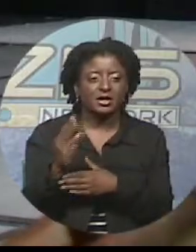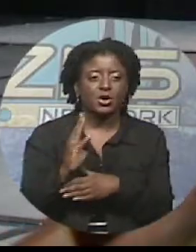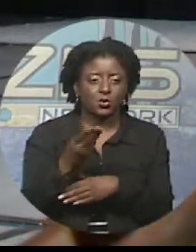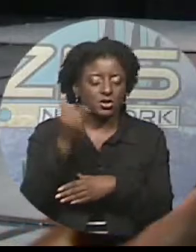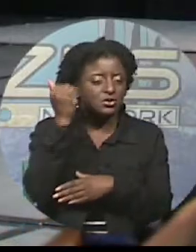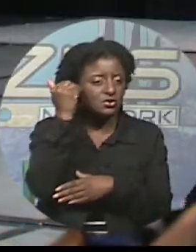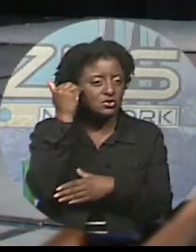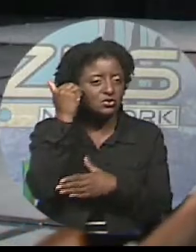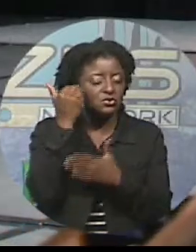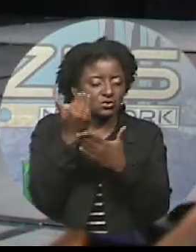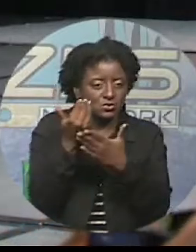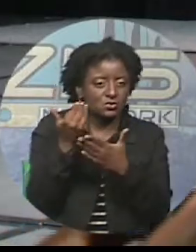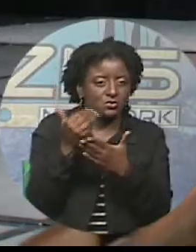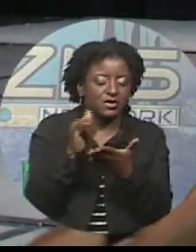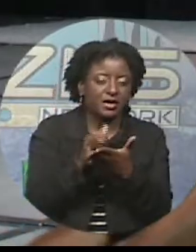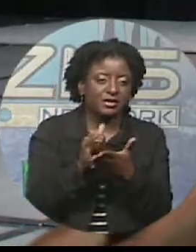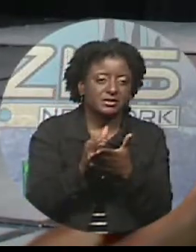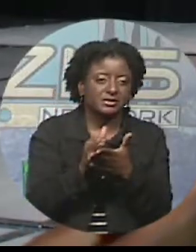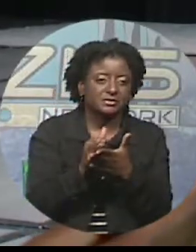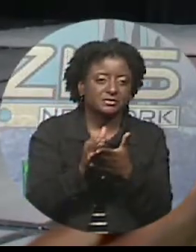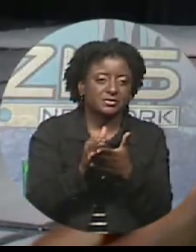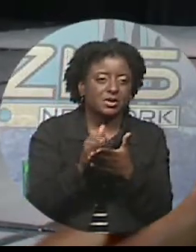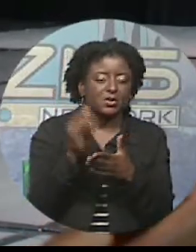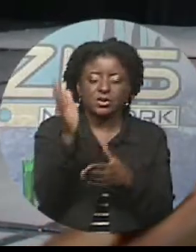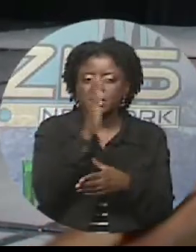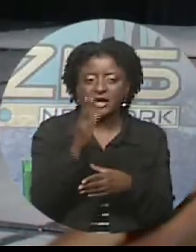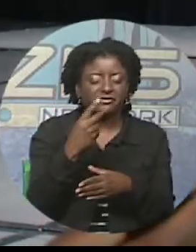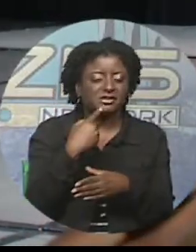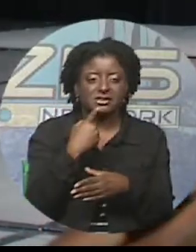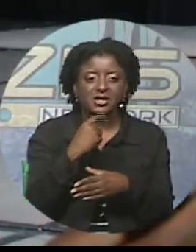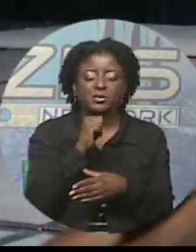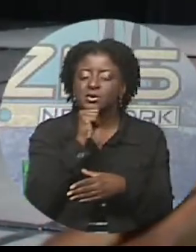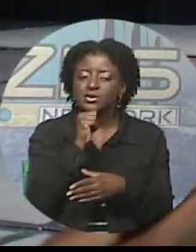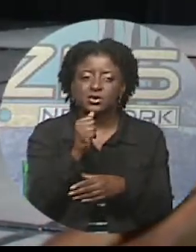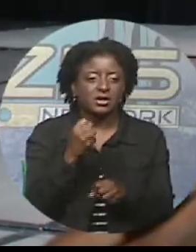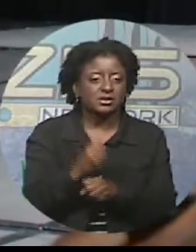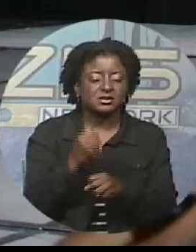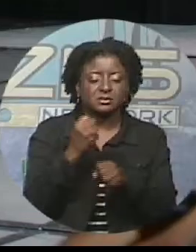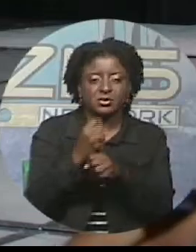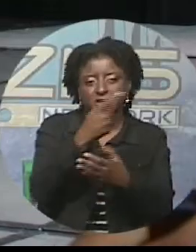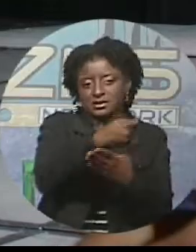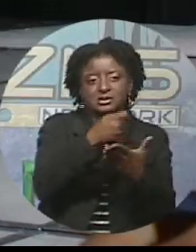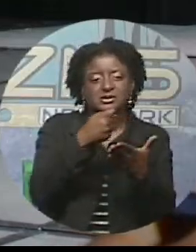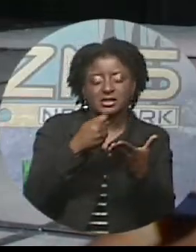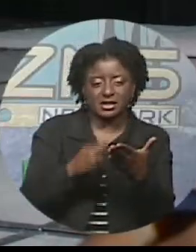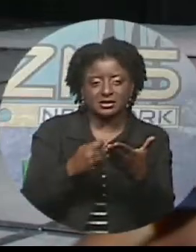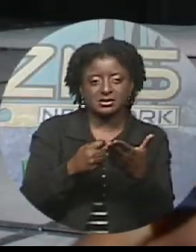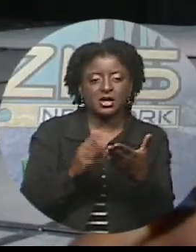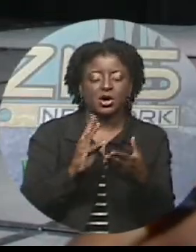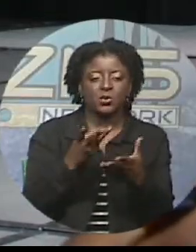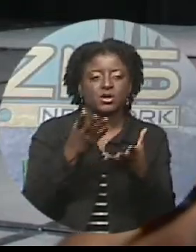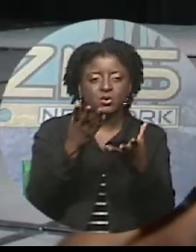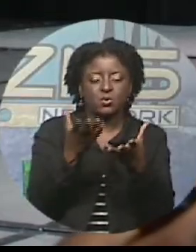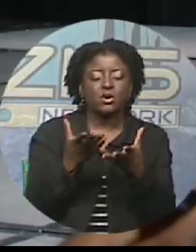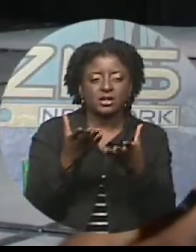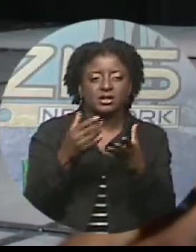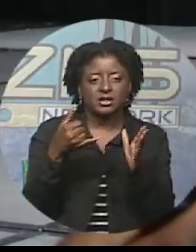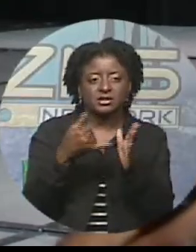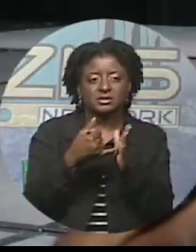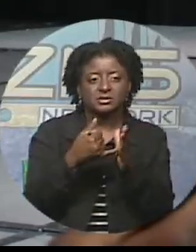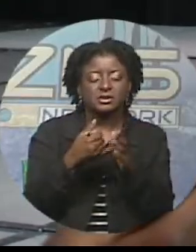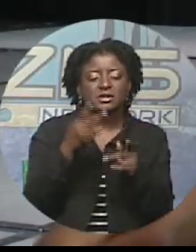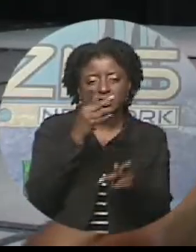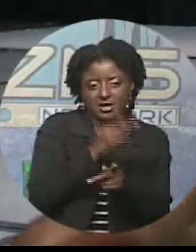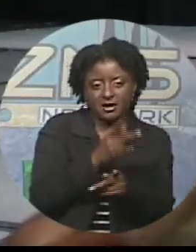support some kind of taxation system, and we've always just wanted to make sure that it was carefully thought through, which it has been. We're in